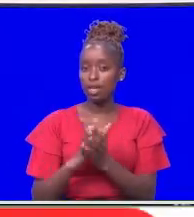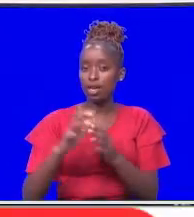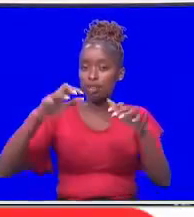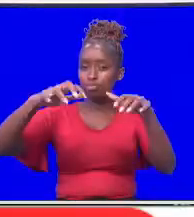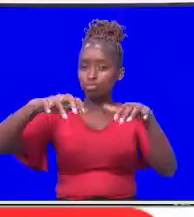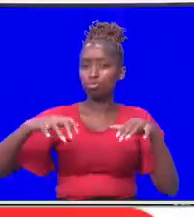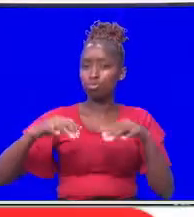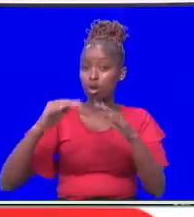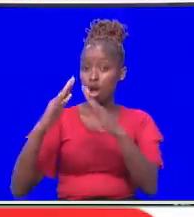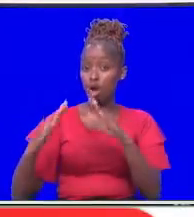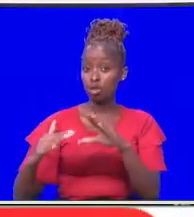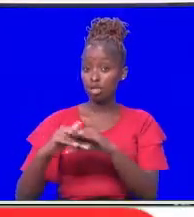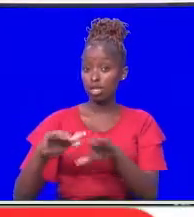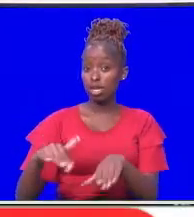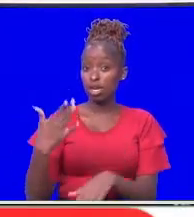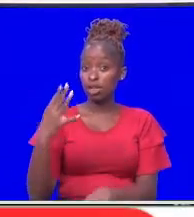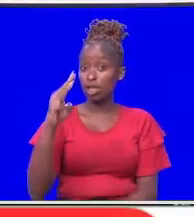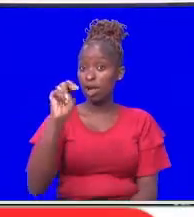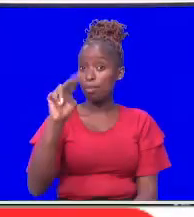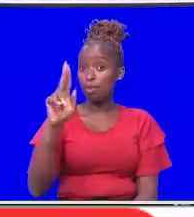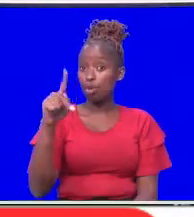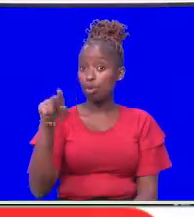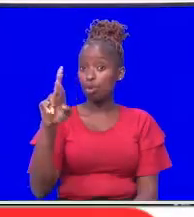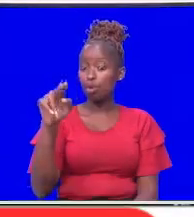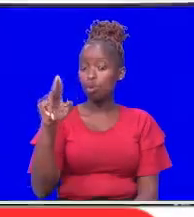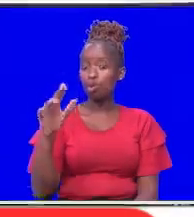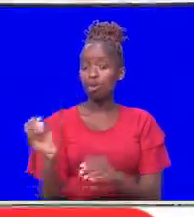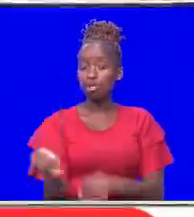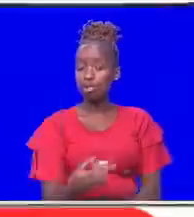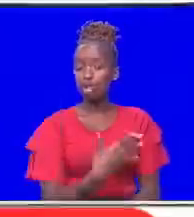in the Mukuru Kwaruben slums because of the floods.